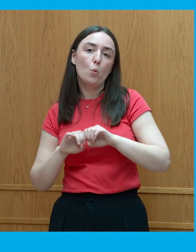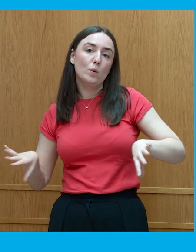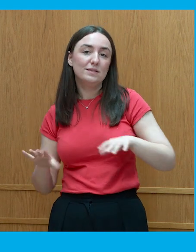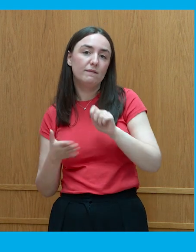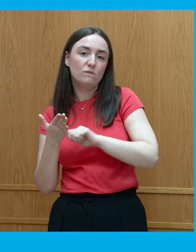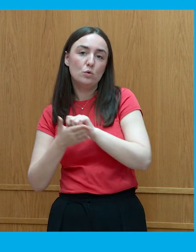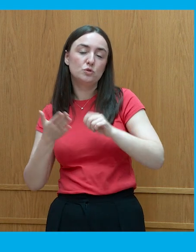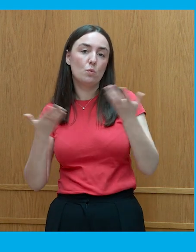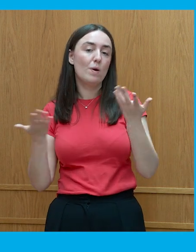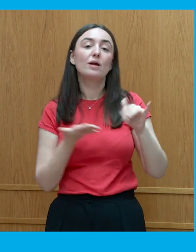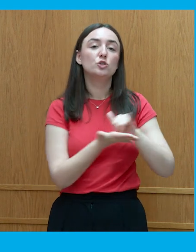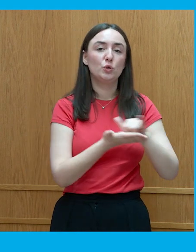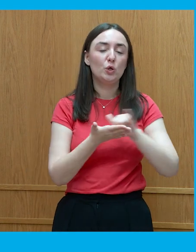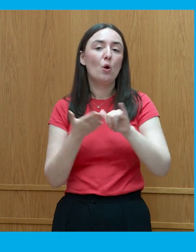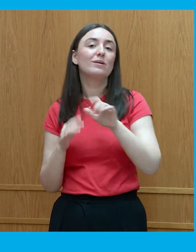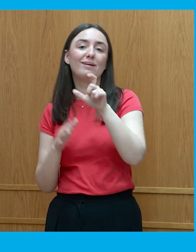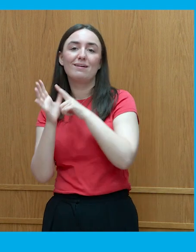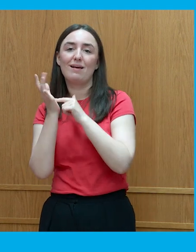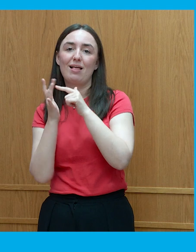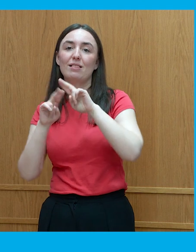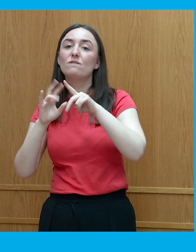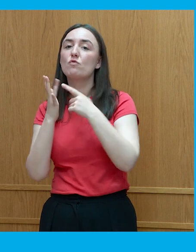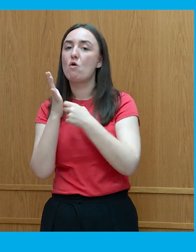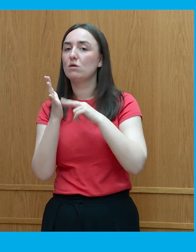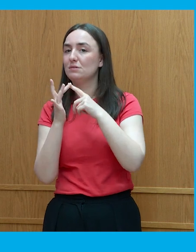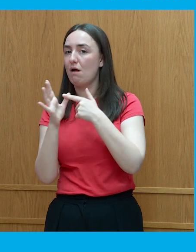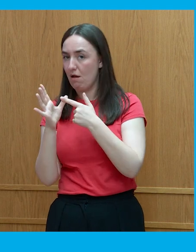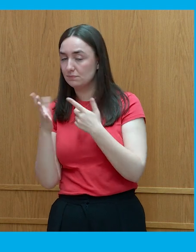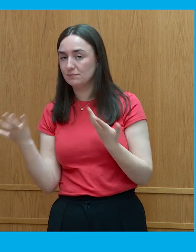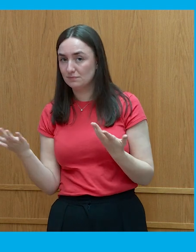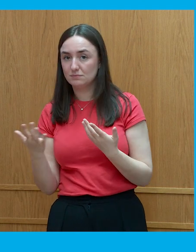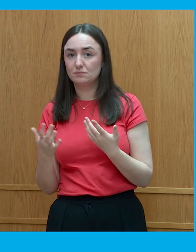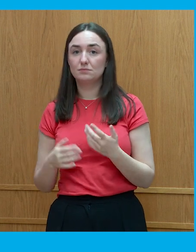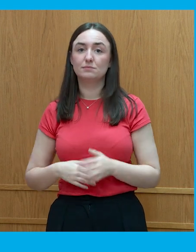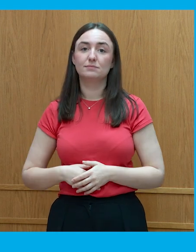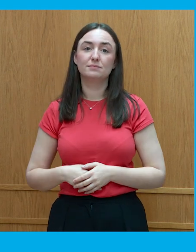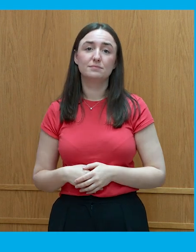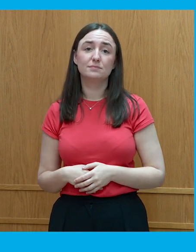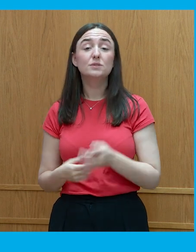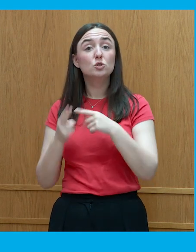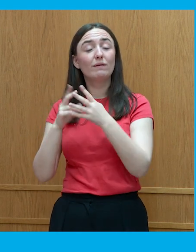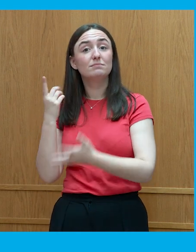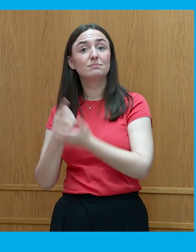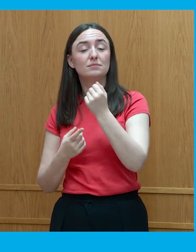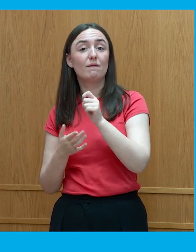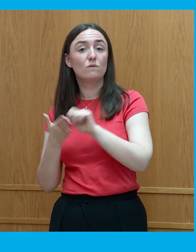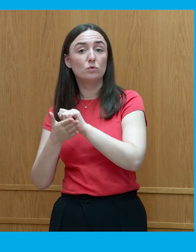California. They're going to win those states. They're going to win those states going away. Those votes, they get those electoral votes,